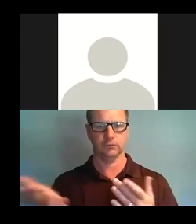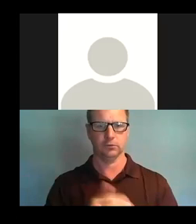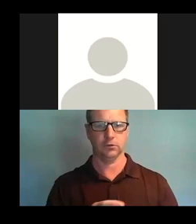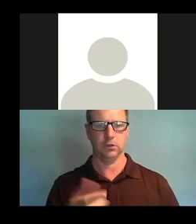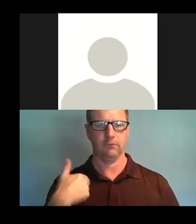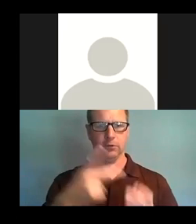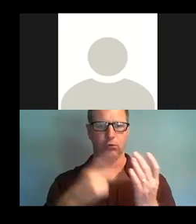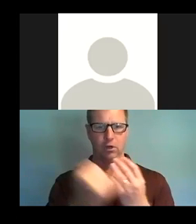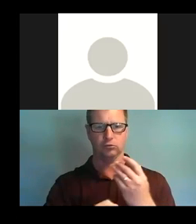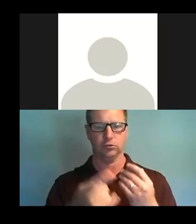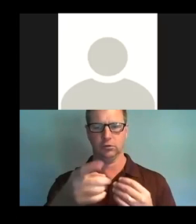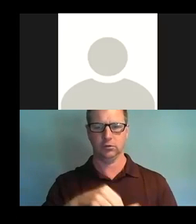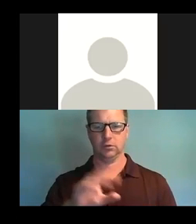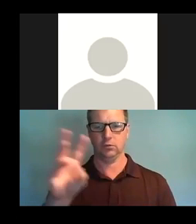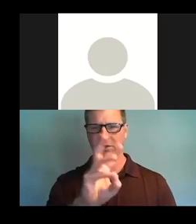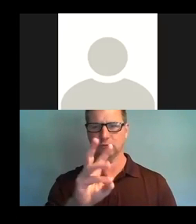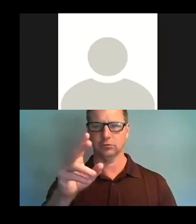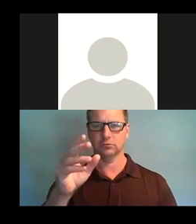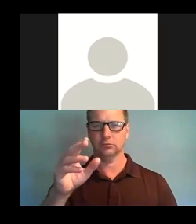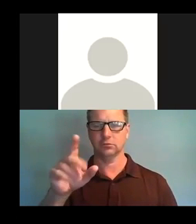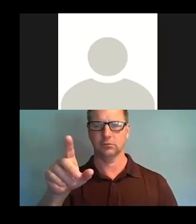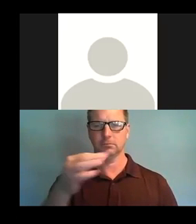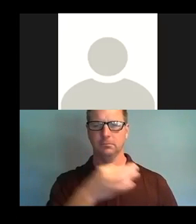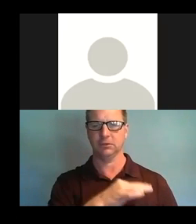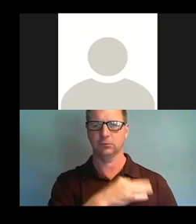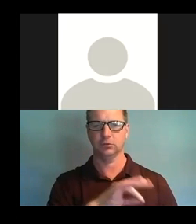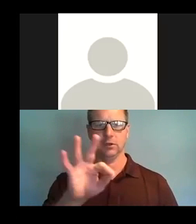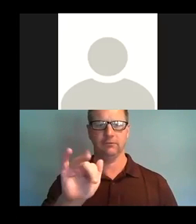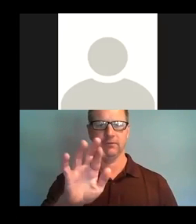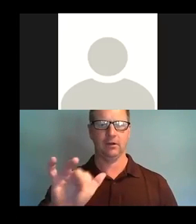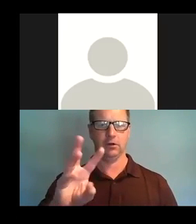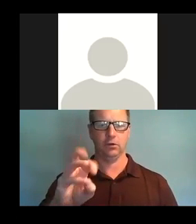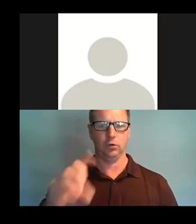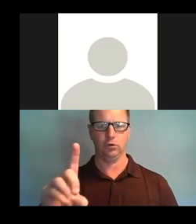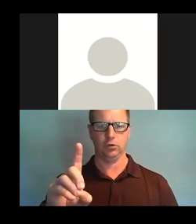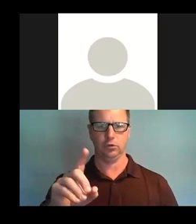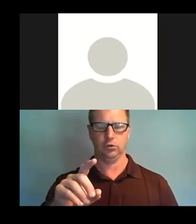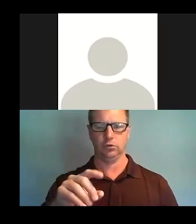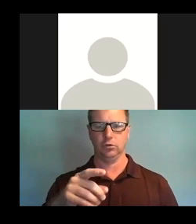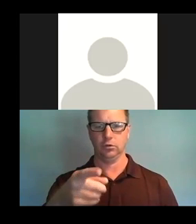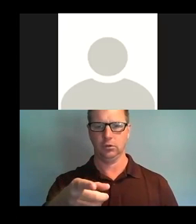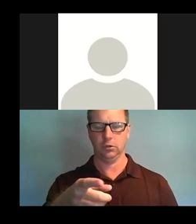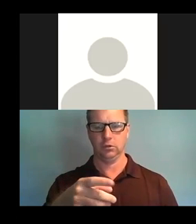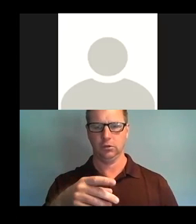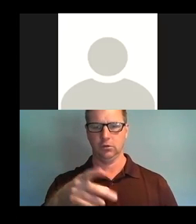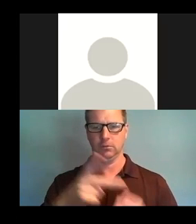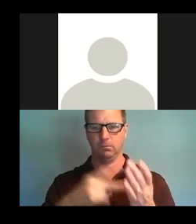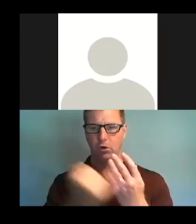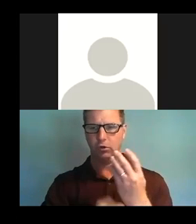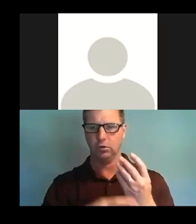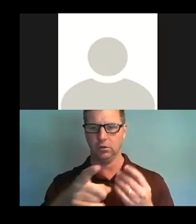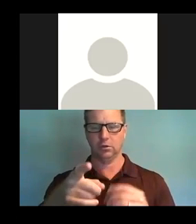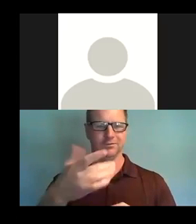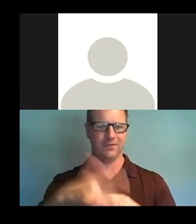a project here out in the western side of Pittsburgh, neighborhood of Ferrywood. Had for a long while a project, a bunch of